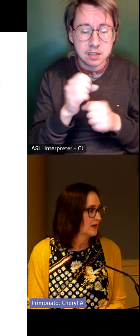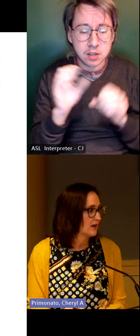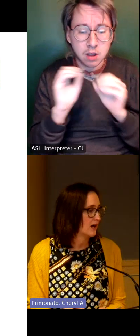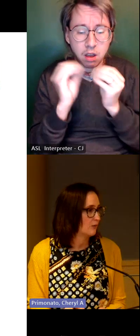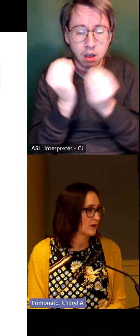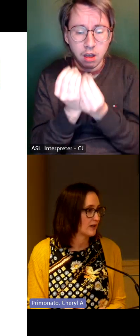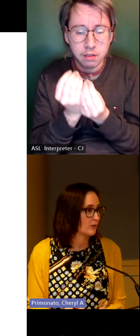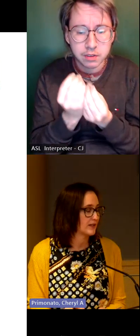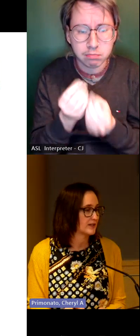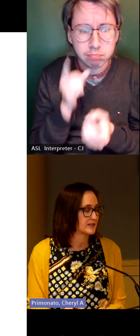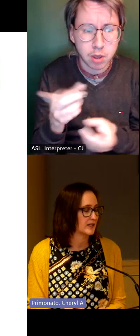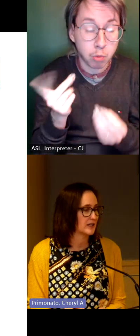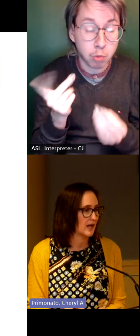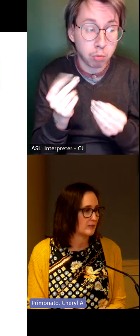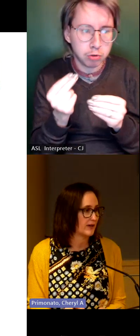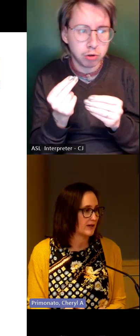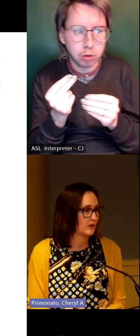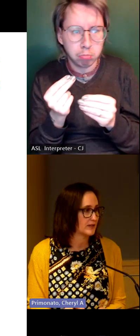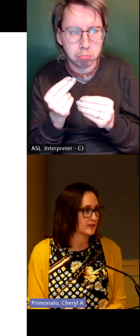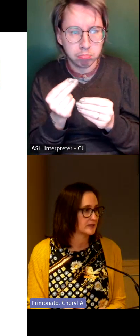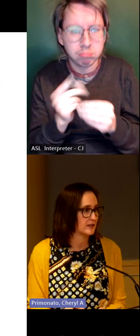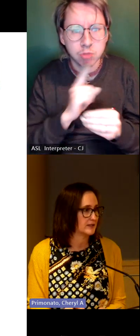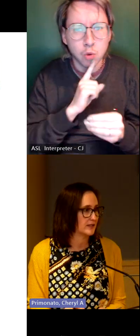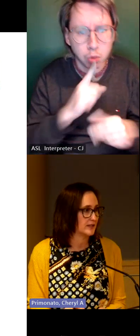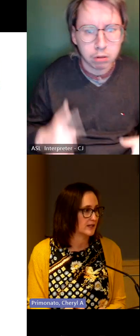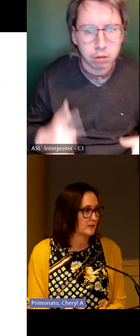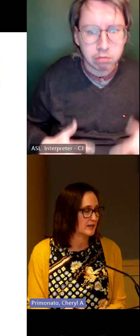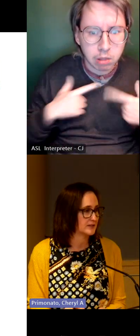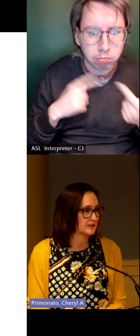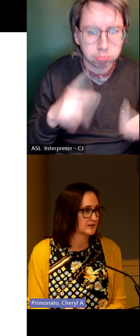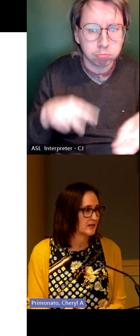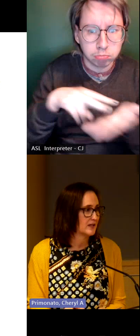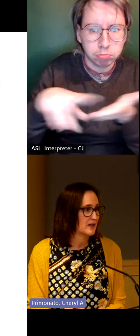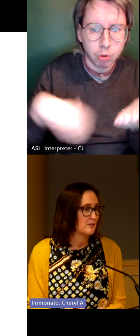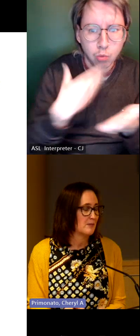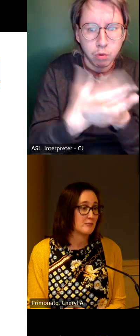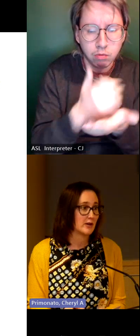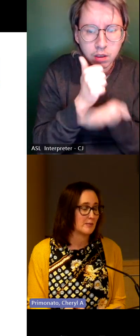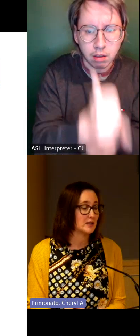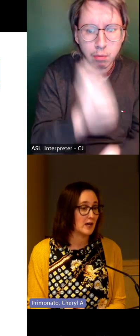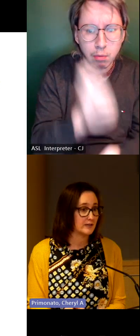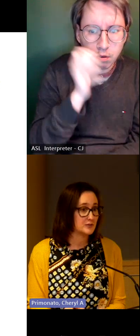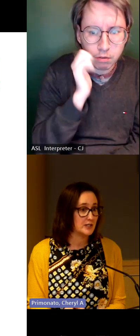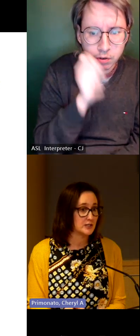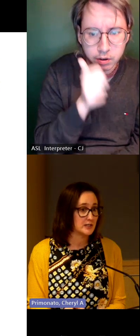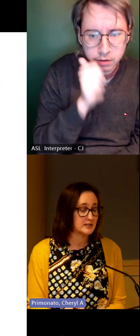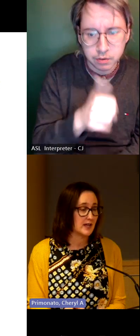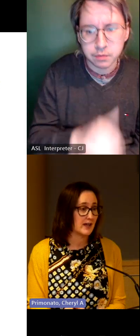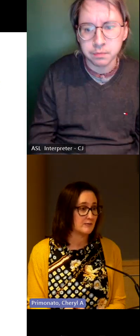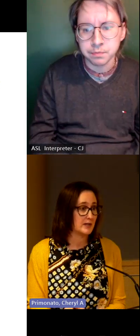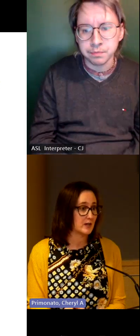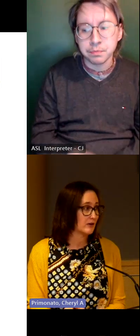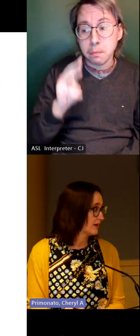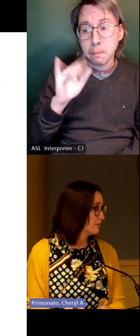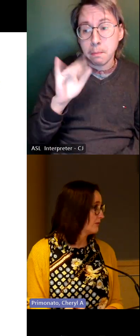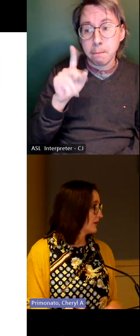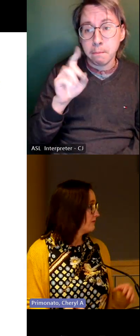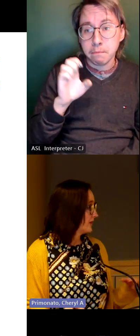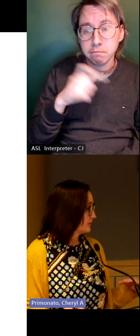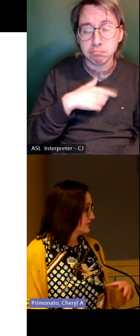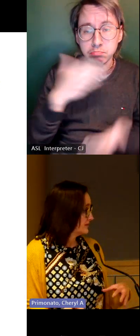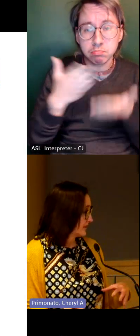doing, working with us and collaborating with us on a day-to-day basis. Mike brought up a lot of changes that have been